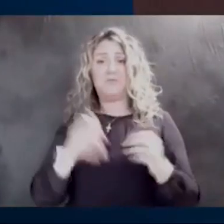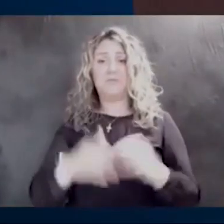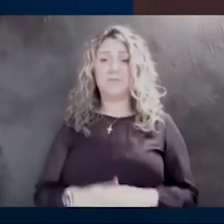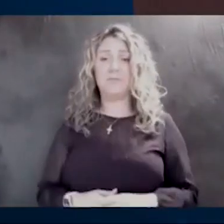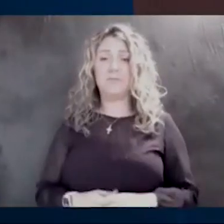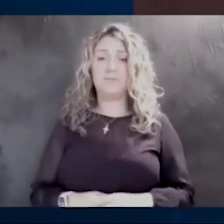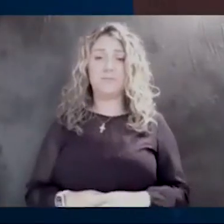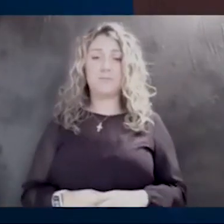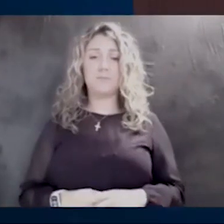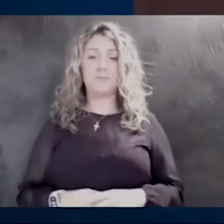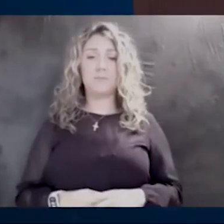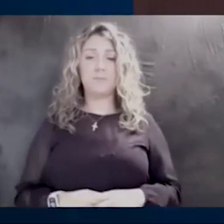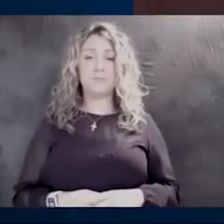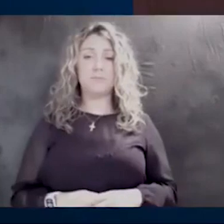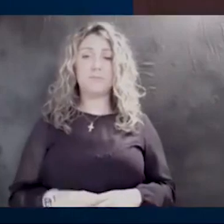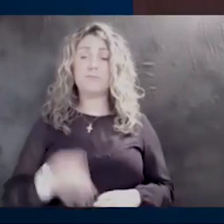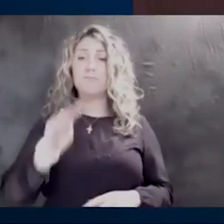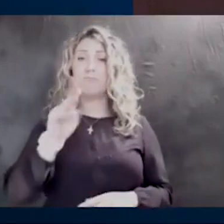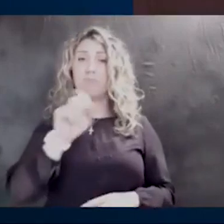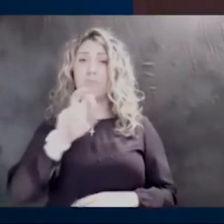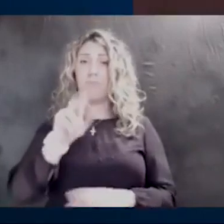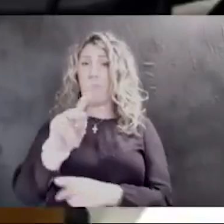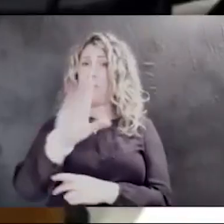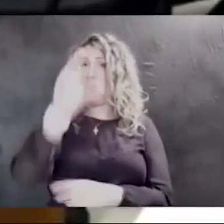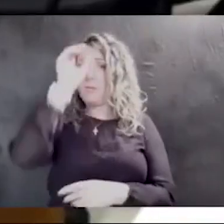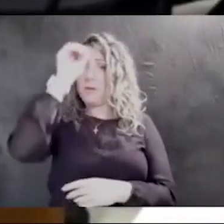What do you think, Mark?